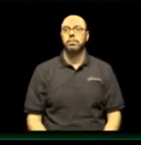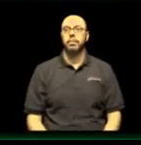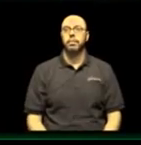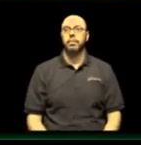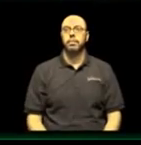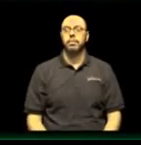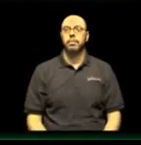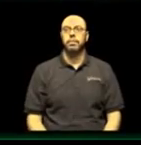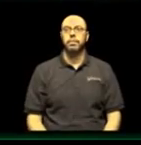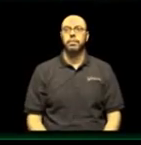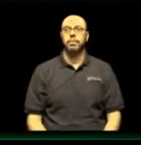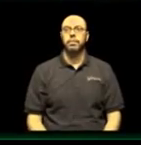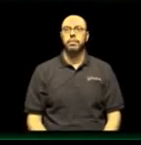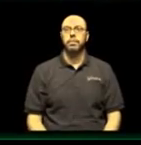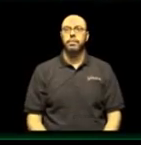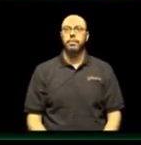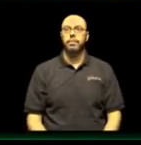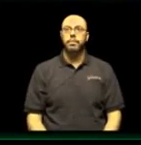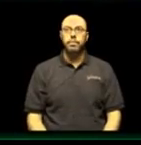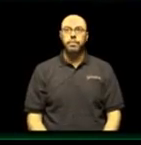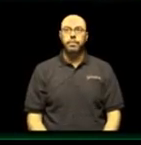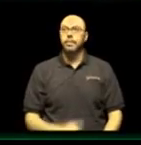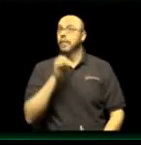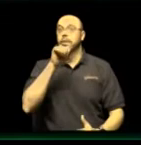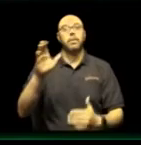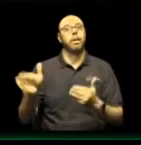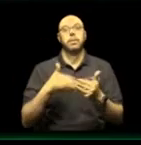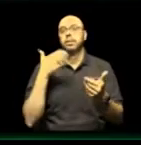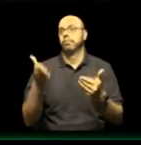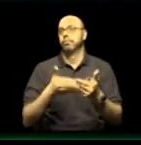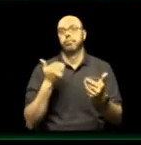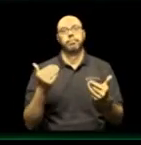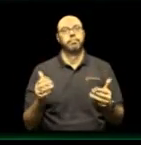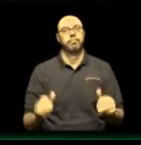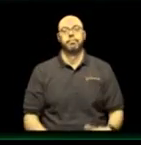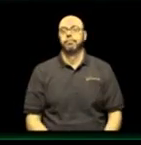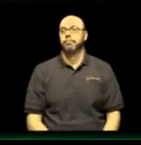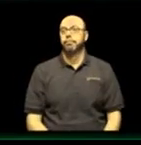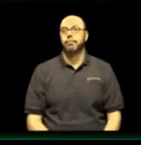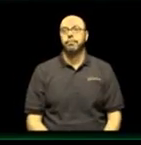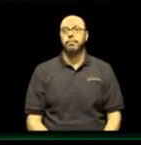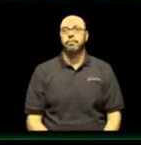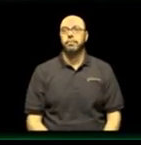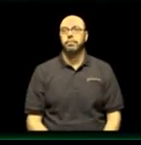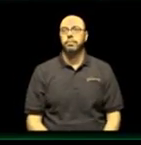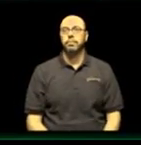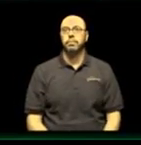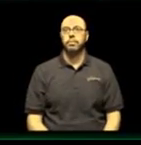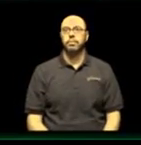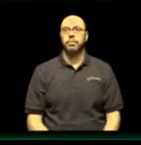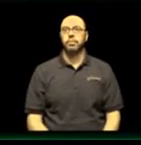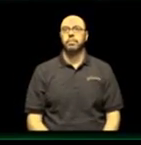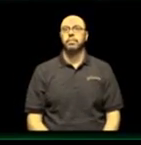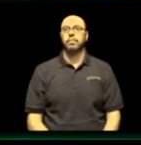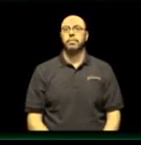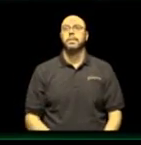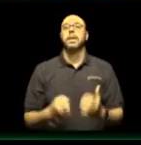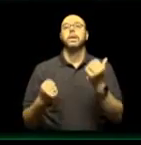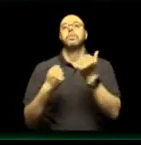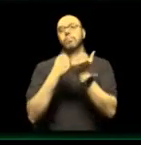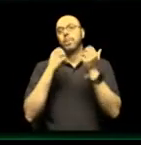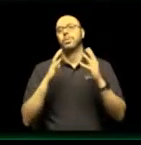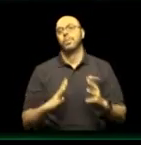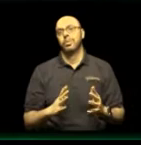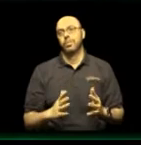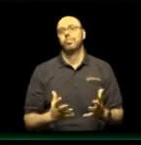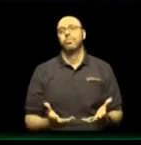toward that goal of NASCAR. Right? It's not easy. It's not easy. What's the most difficult part? Sponsors.